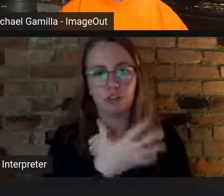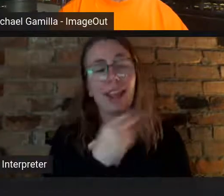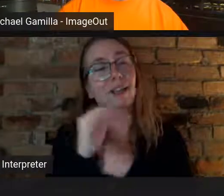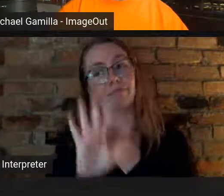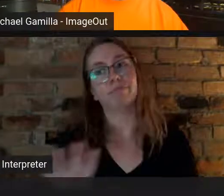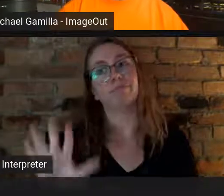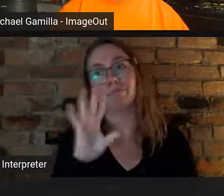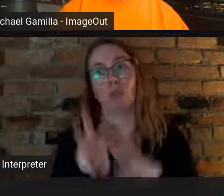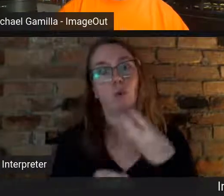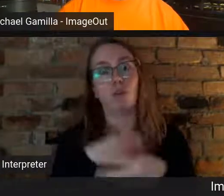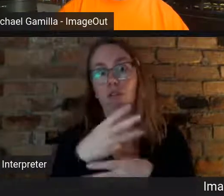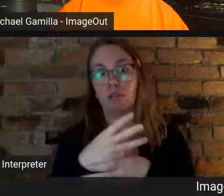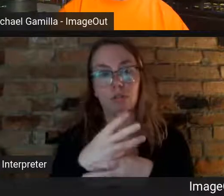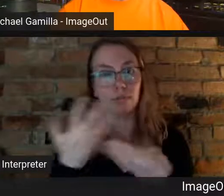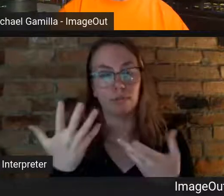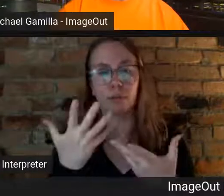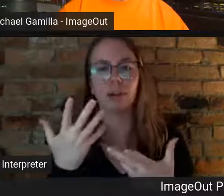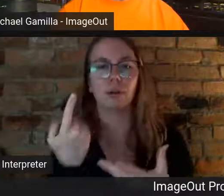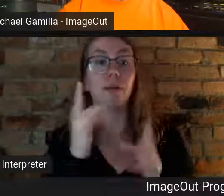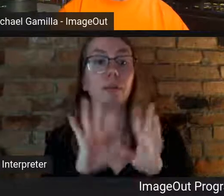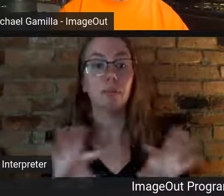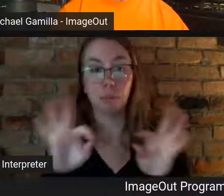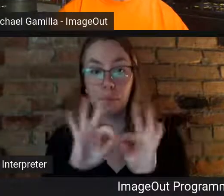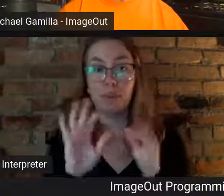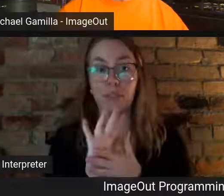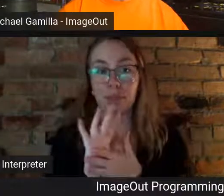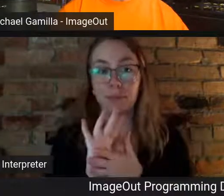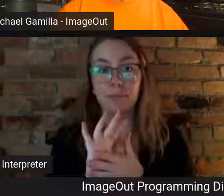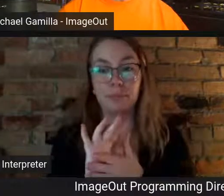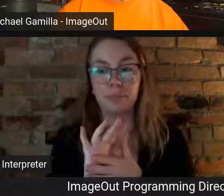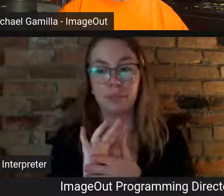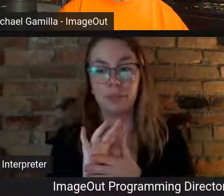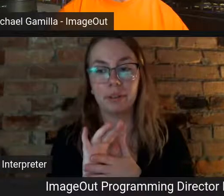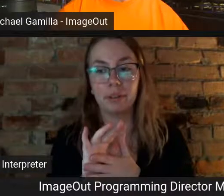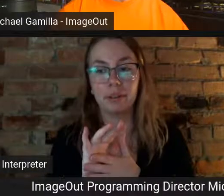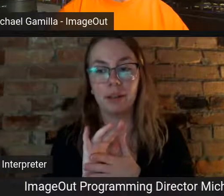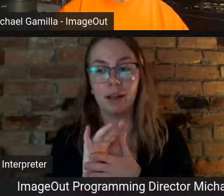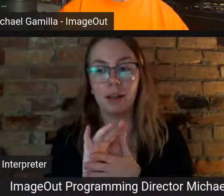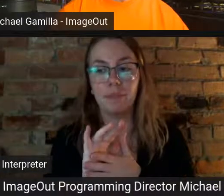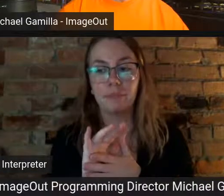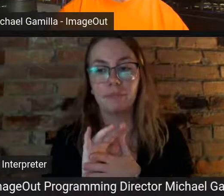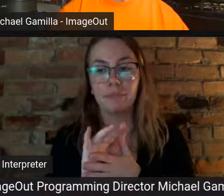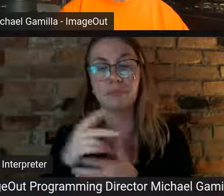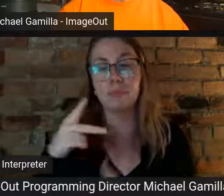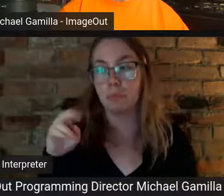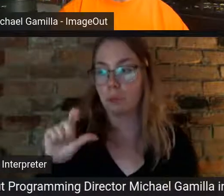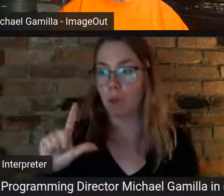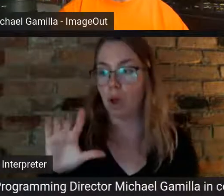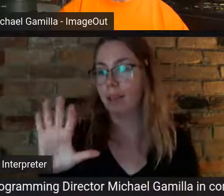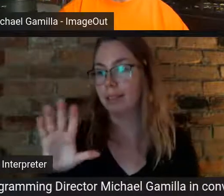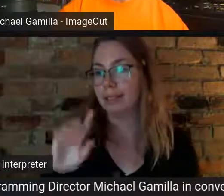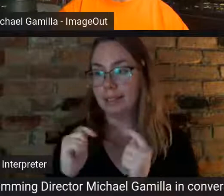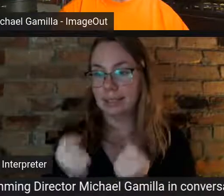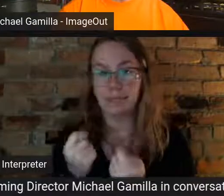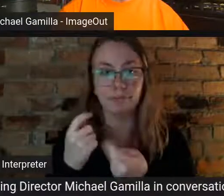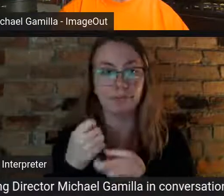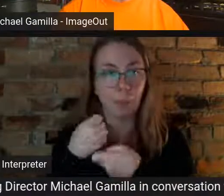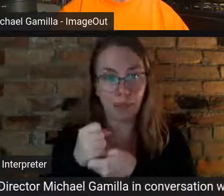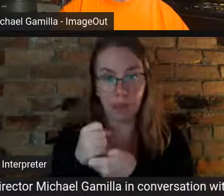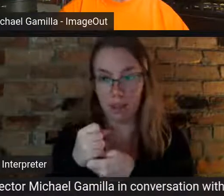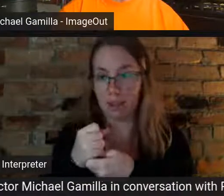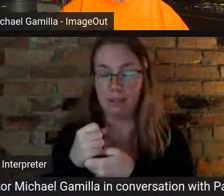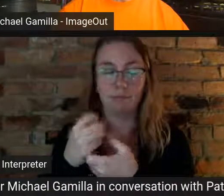important film that, you know, Paul and his team have made shows the work that has to be done